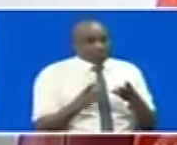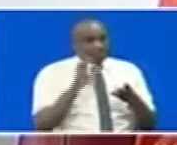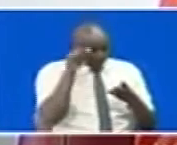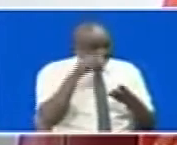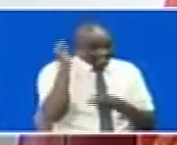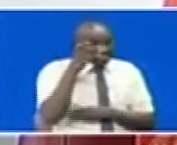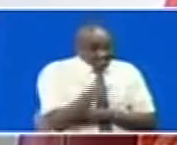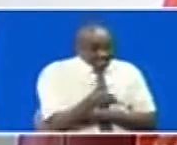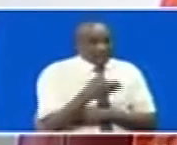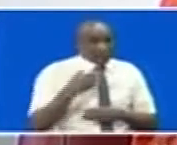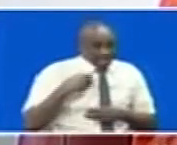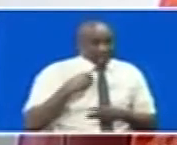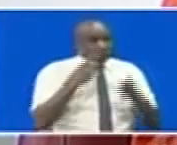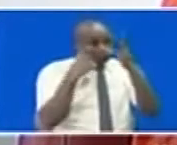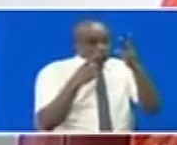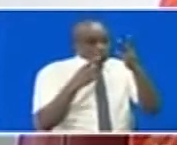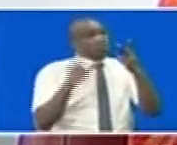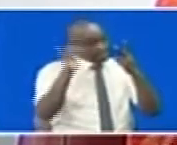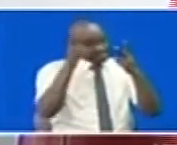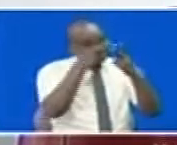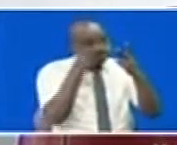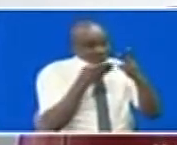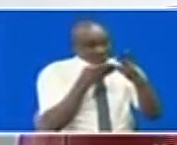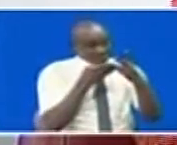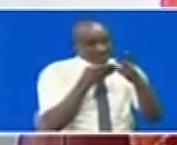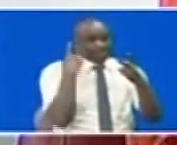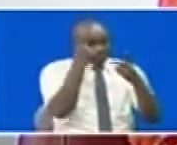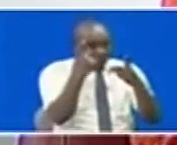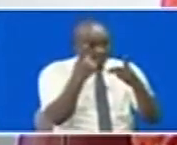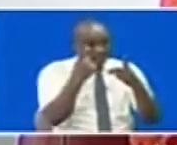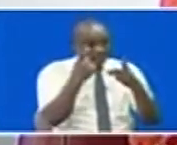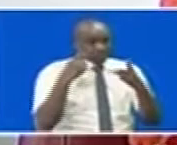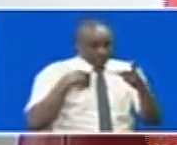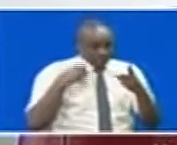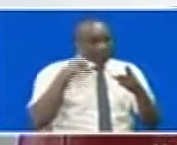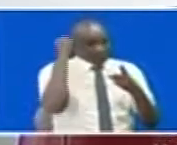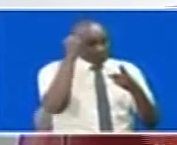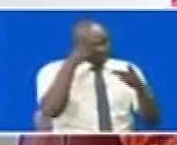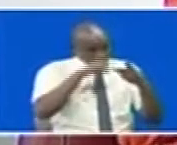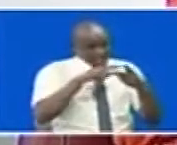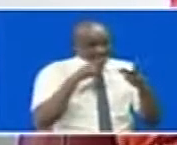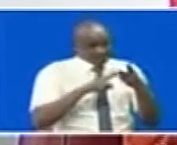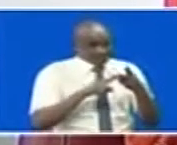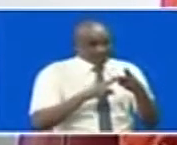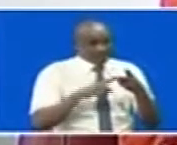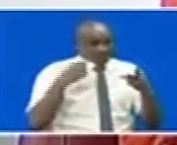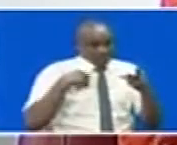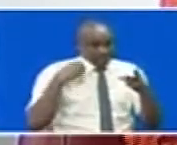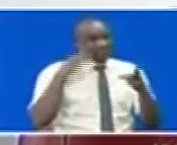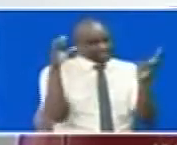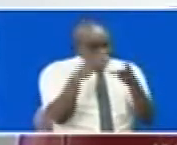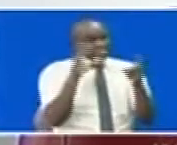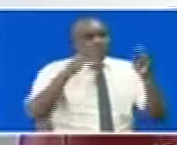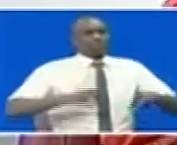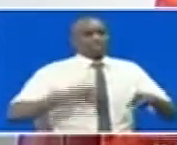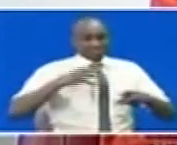country, we have two of those things in place. Number one, identity politics. Number two, a rogue political class. We